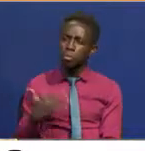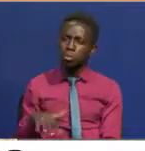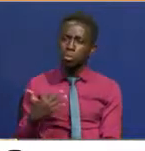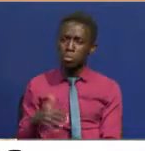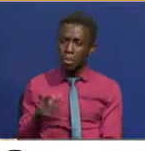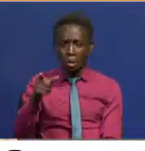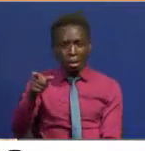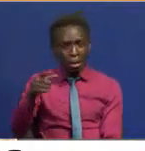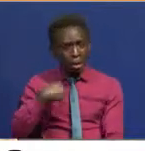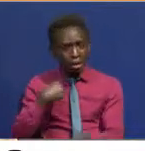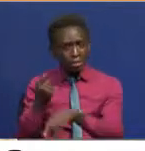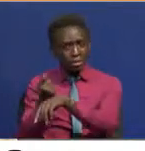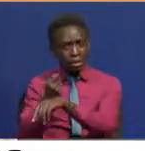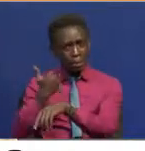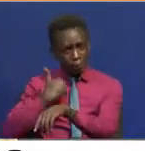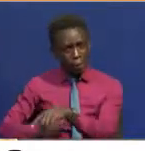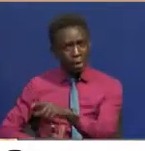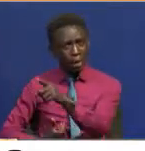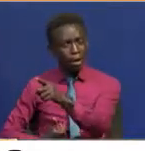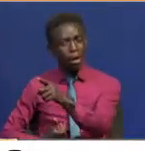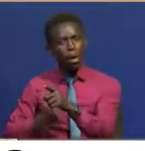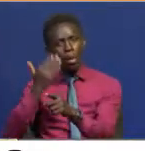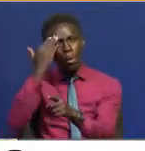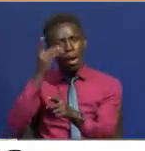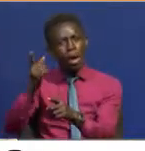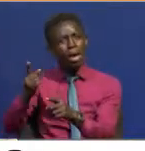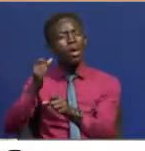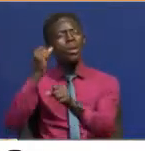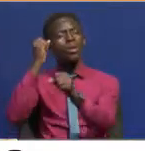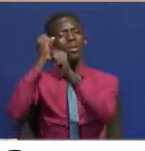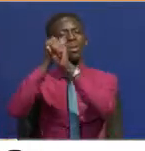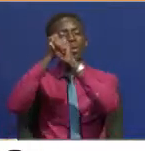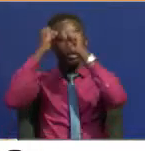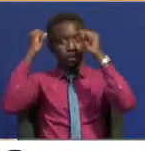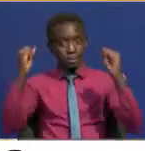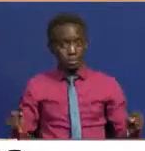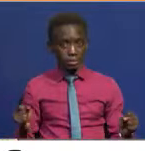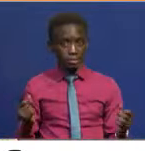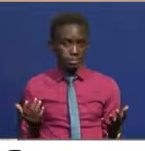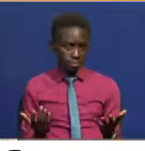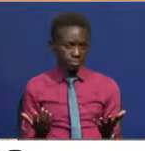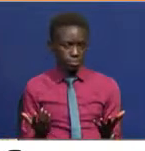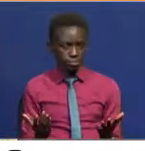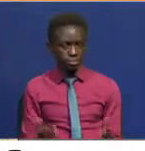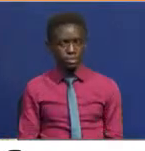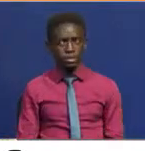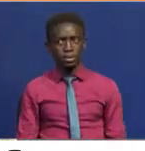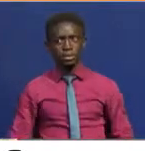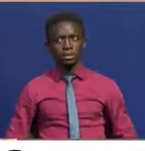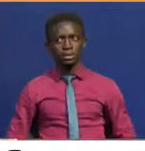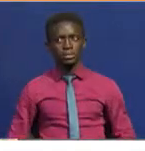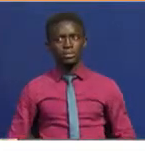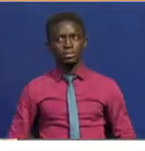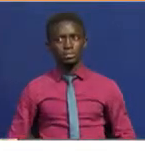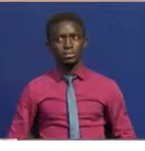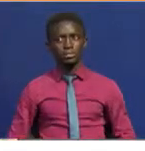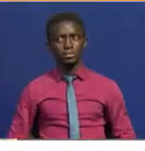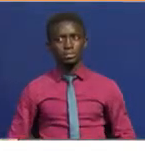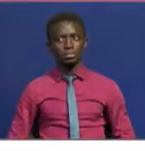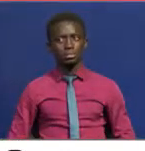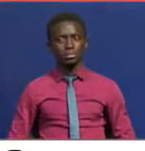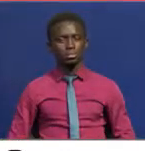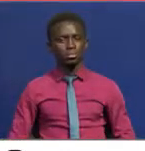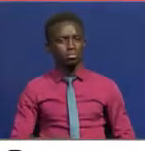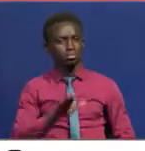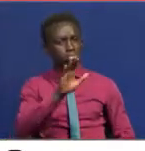training? Because walijituma, if I would say in Kiswahili. Yes. And what is it